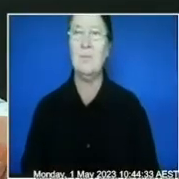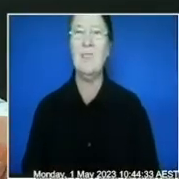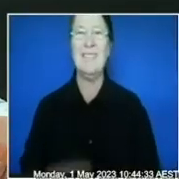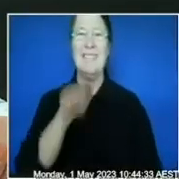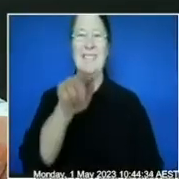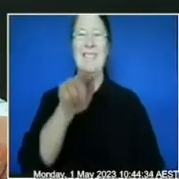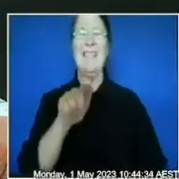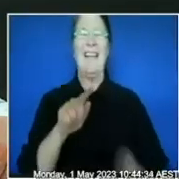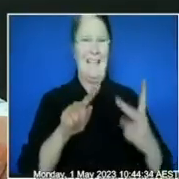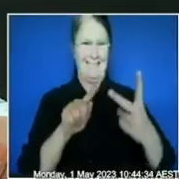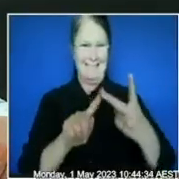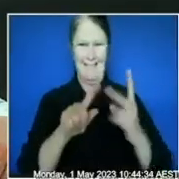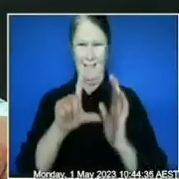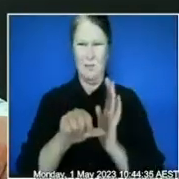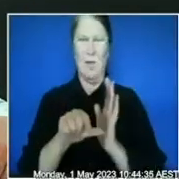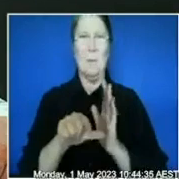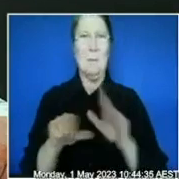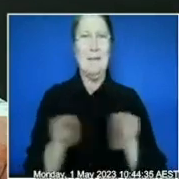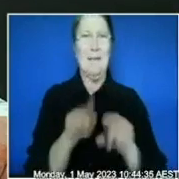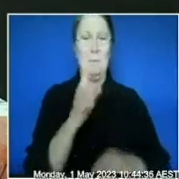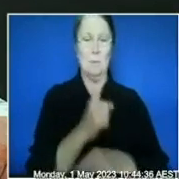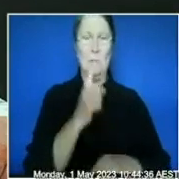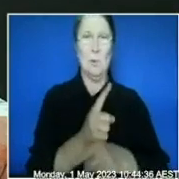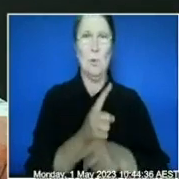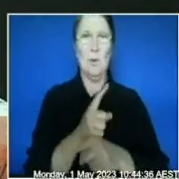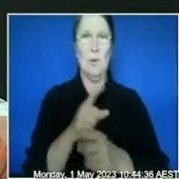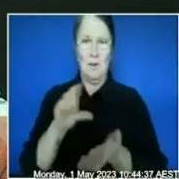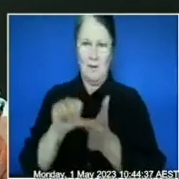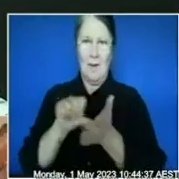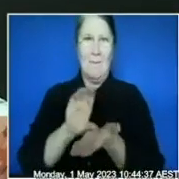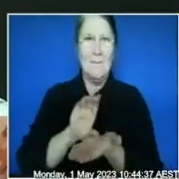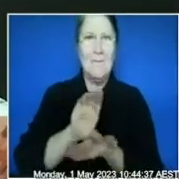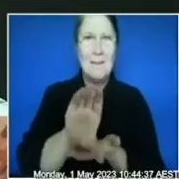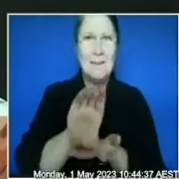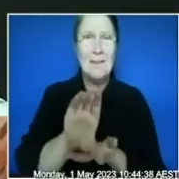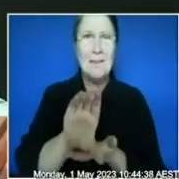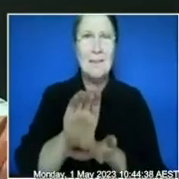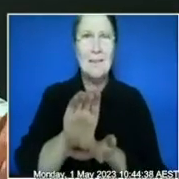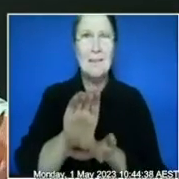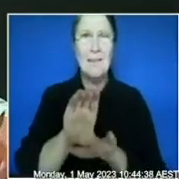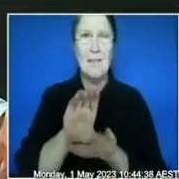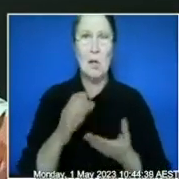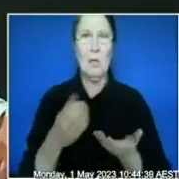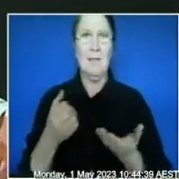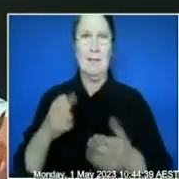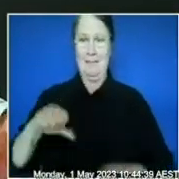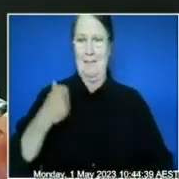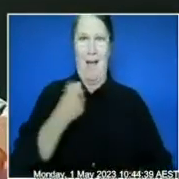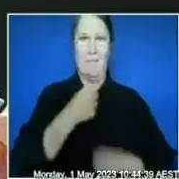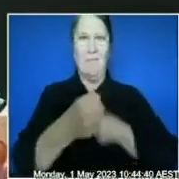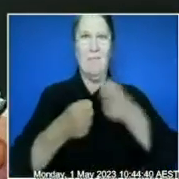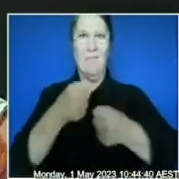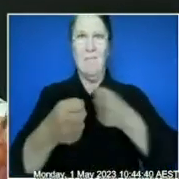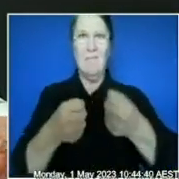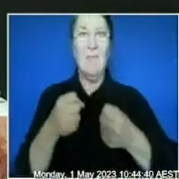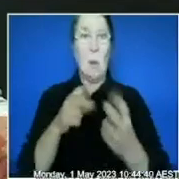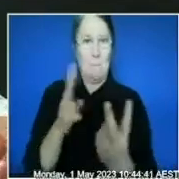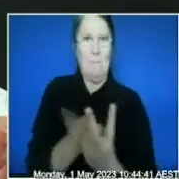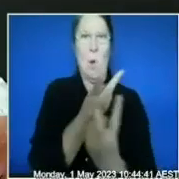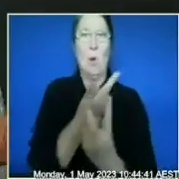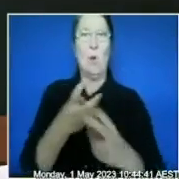our people are still dying in custody, and it's not good enough. You guys hold the purse strings. I just want to make that really